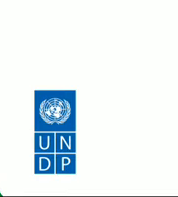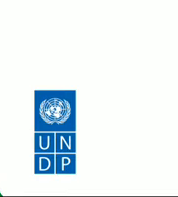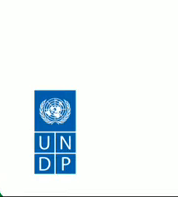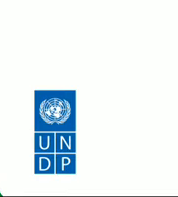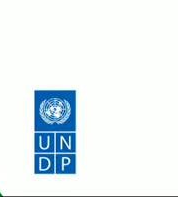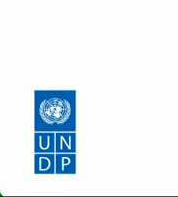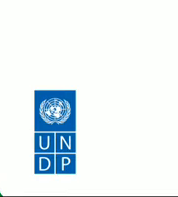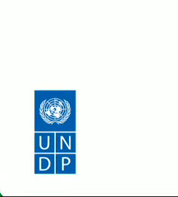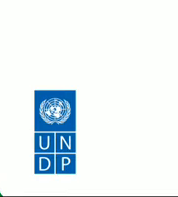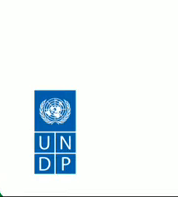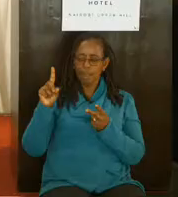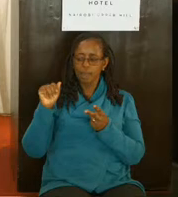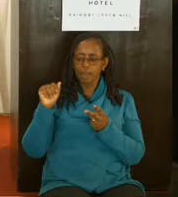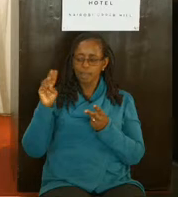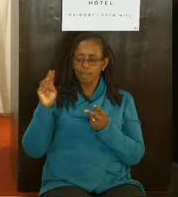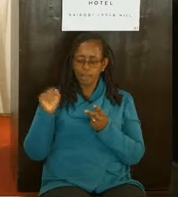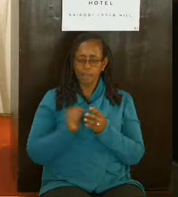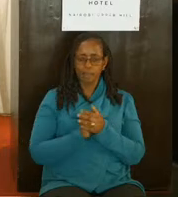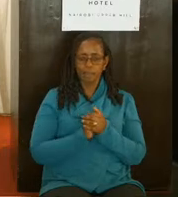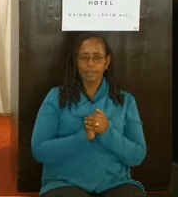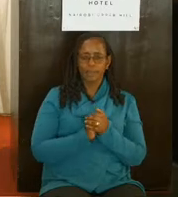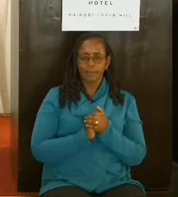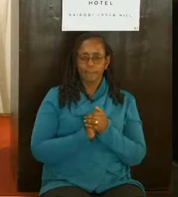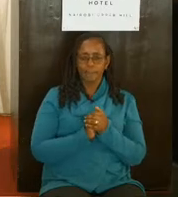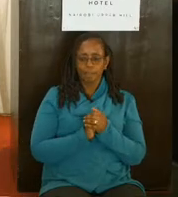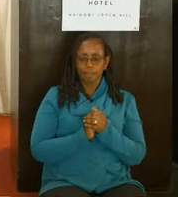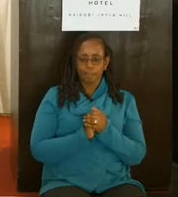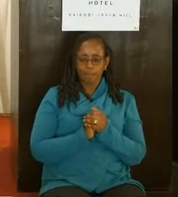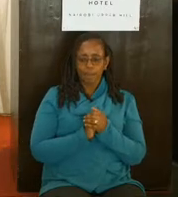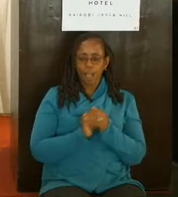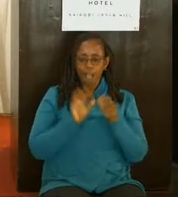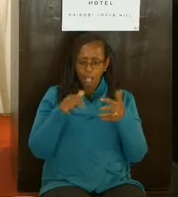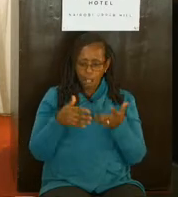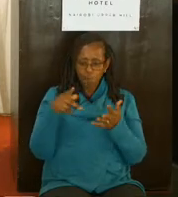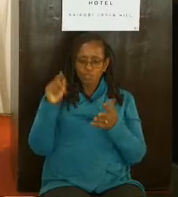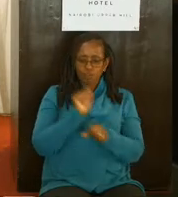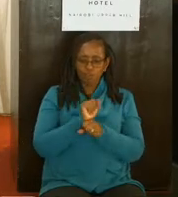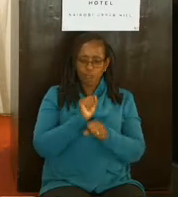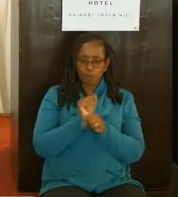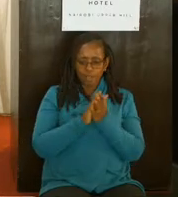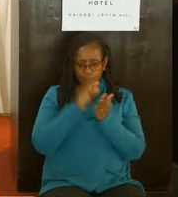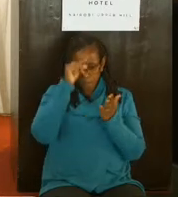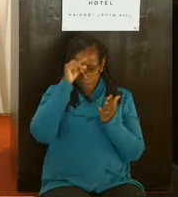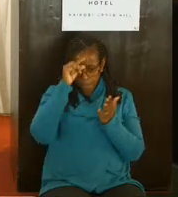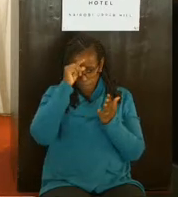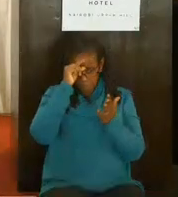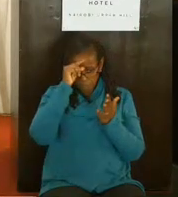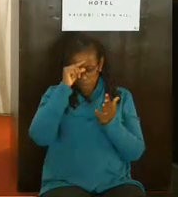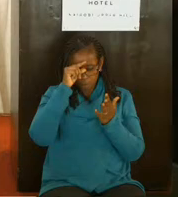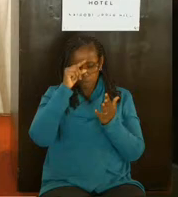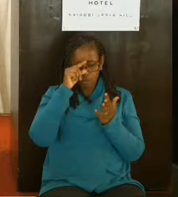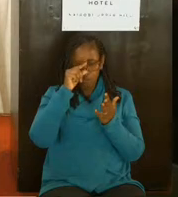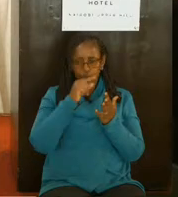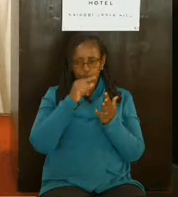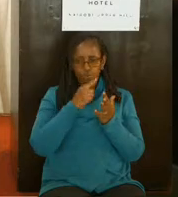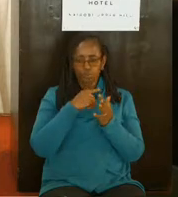uh how it is has been working with the government in strengthening